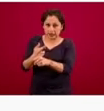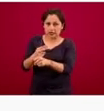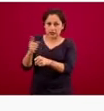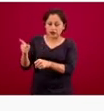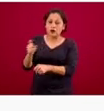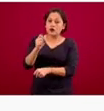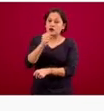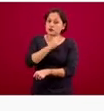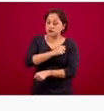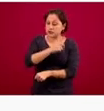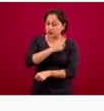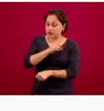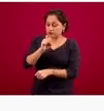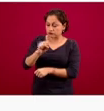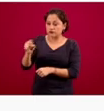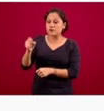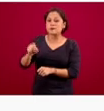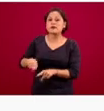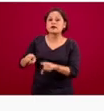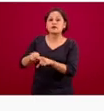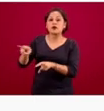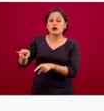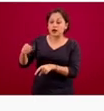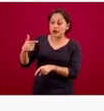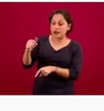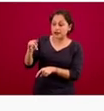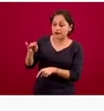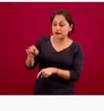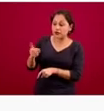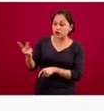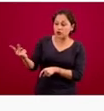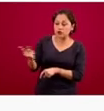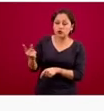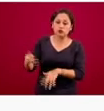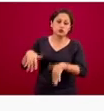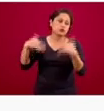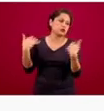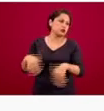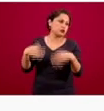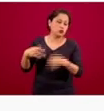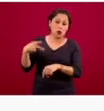Hugo Lopez Gatel and Dr. Alcocer leading